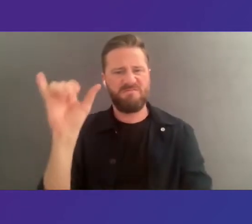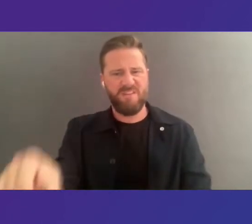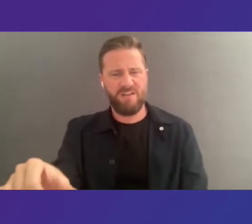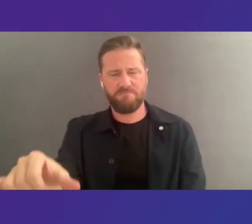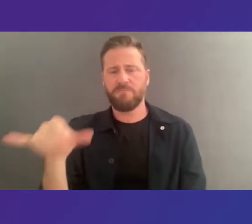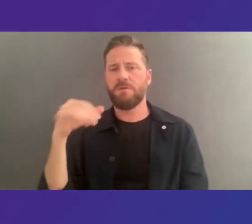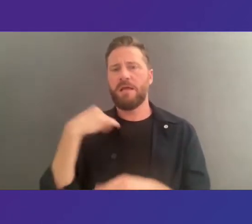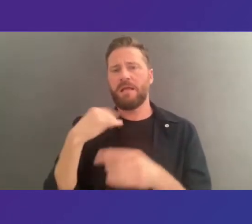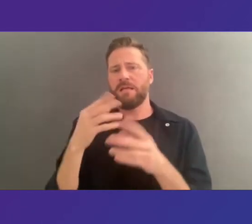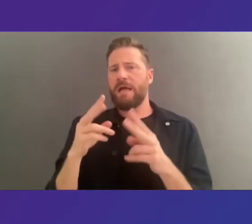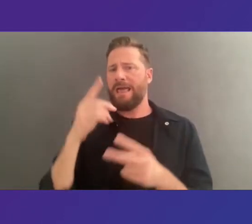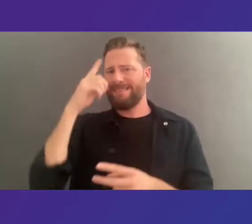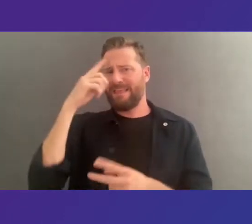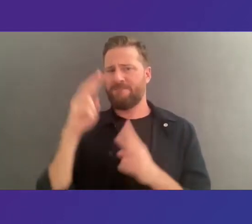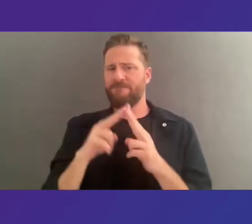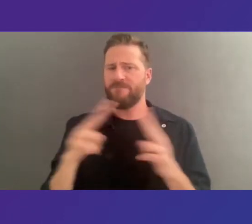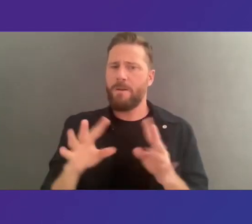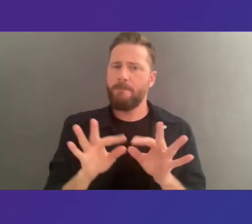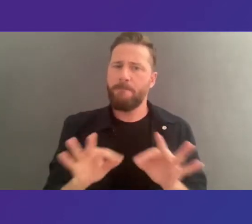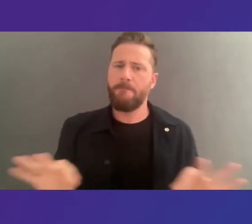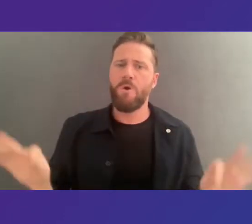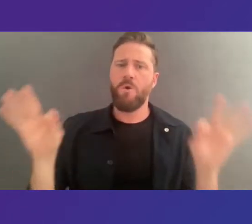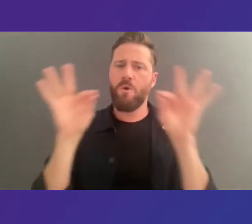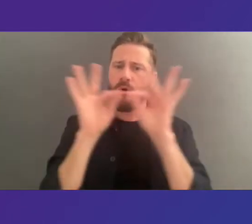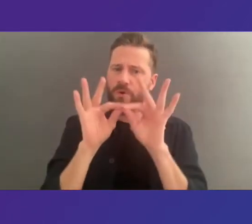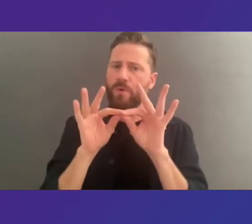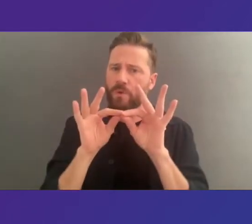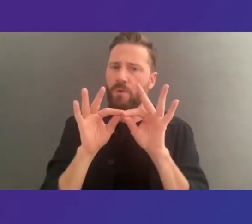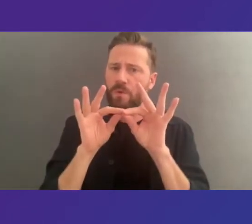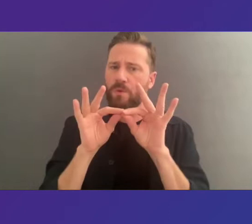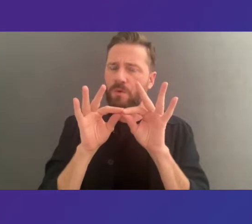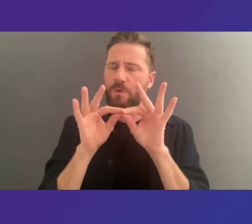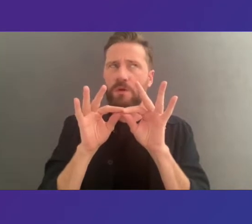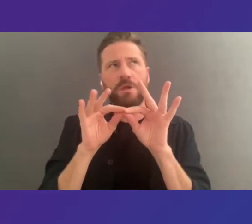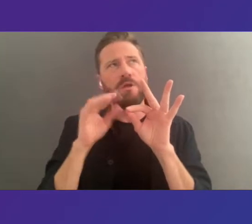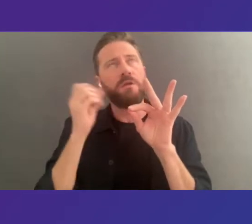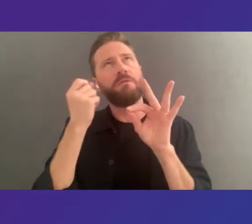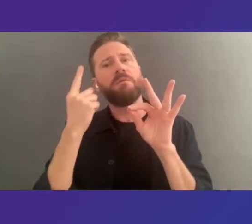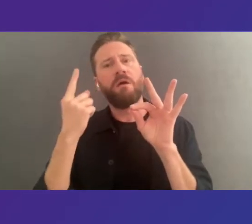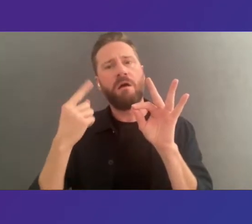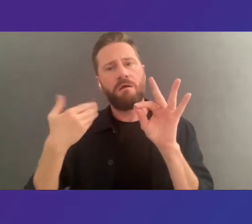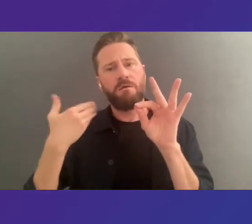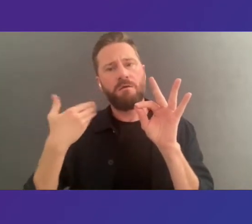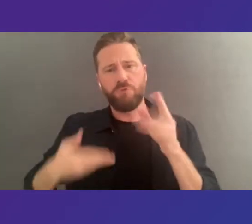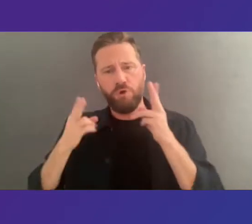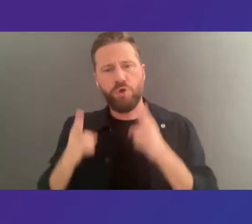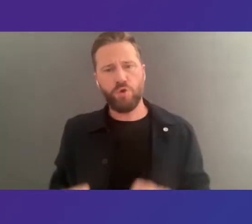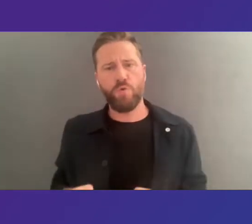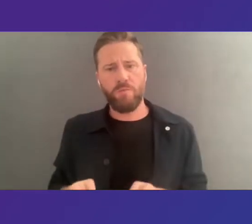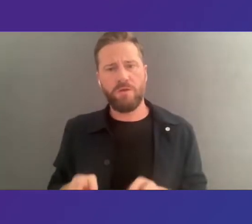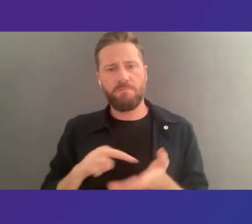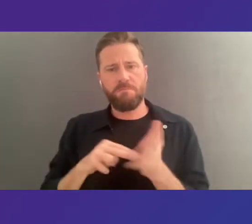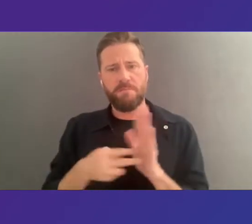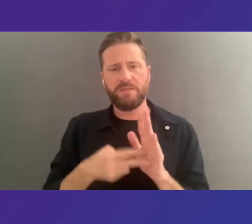always important, I think what it means to be human, is to be future oriented